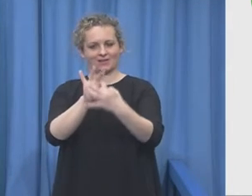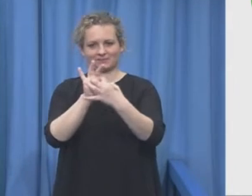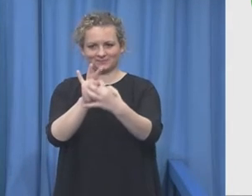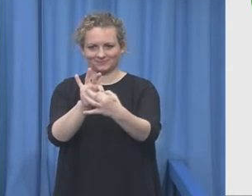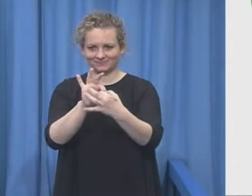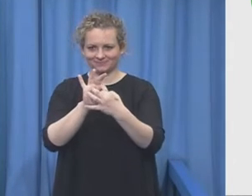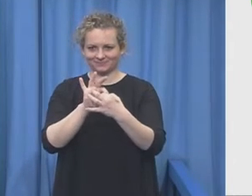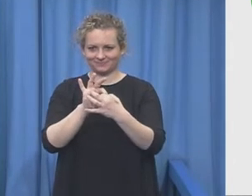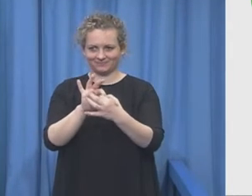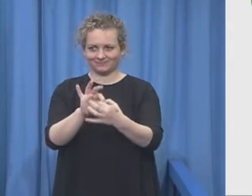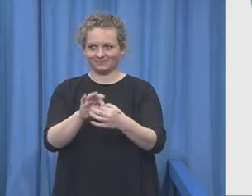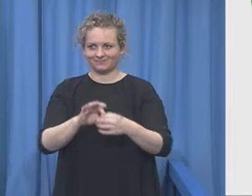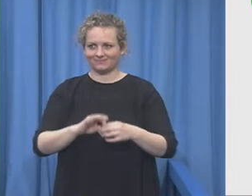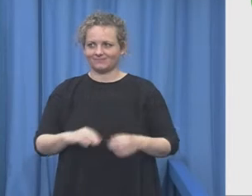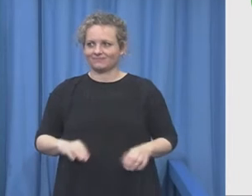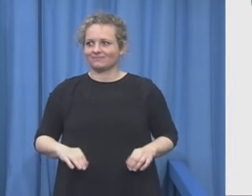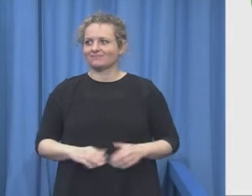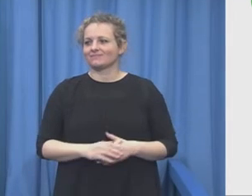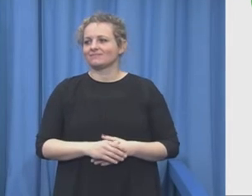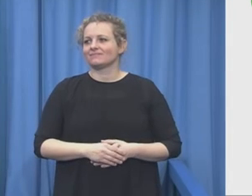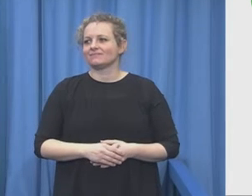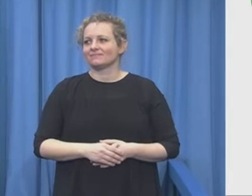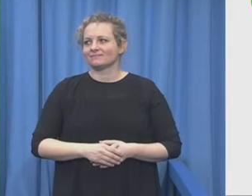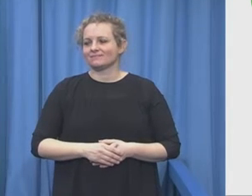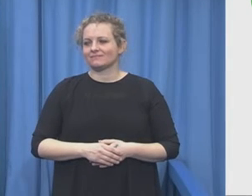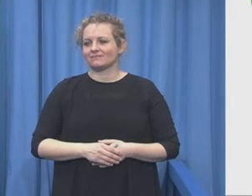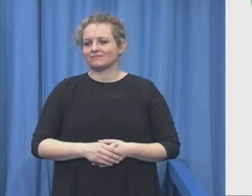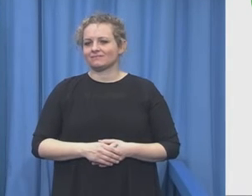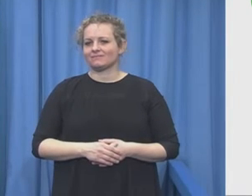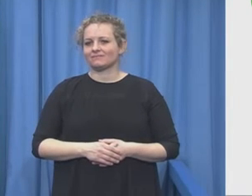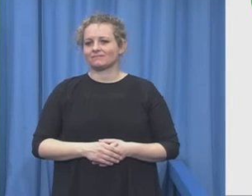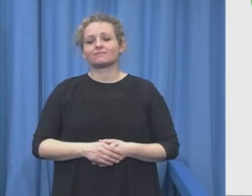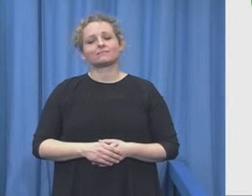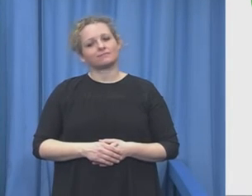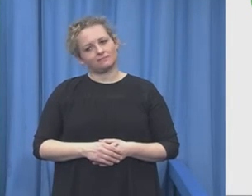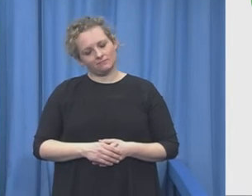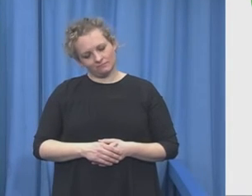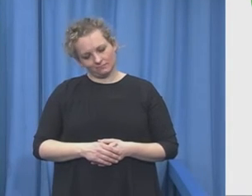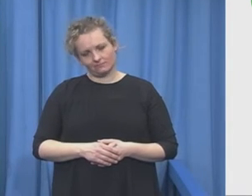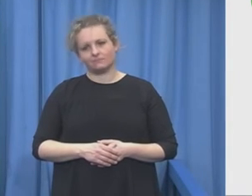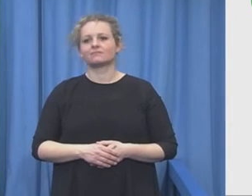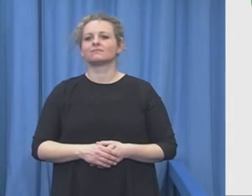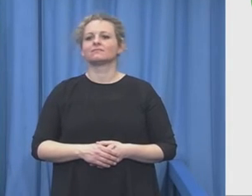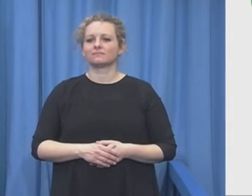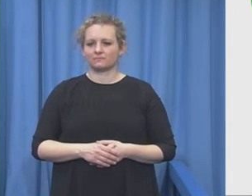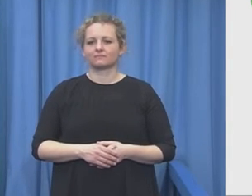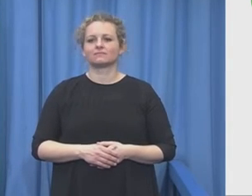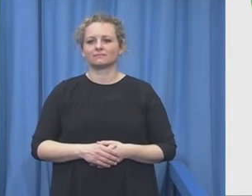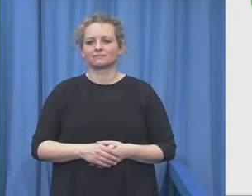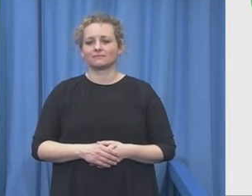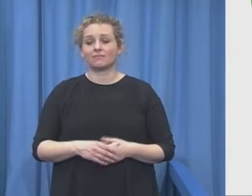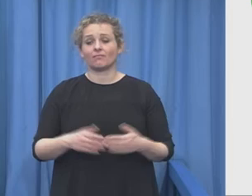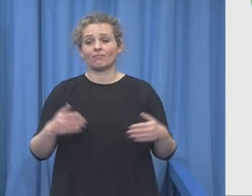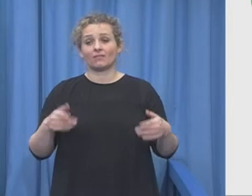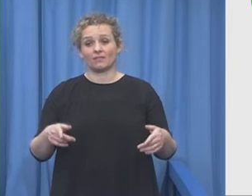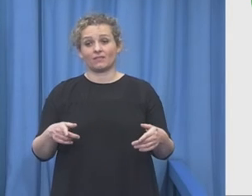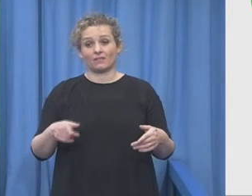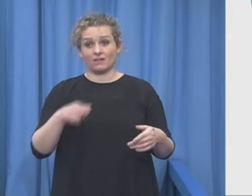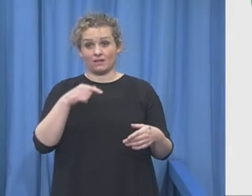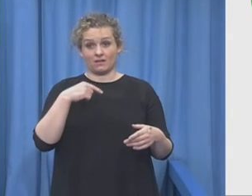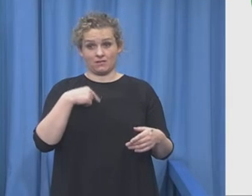That way, we can actually become the change we want to see in society.